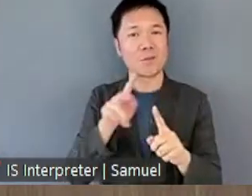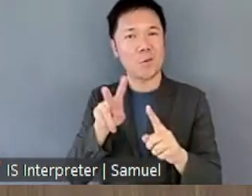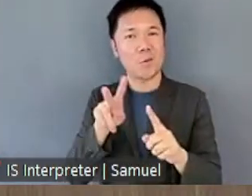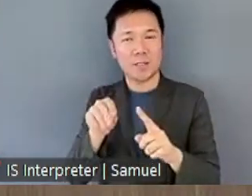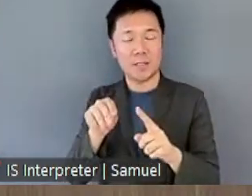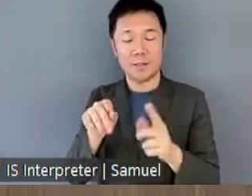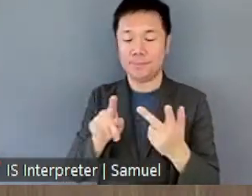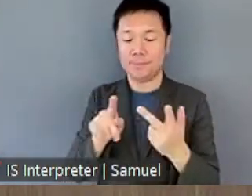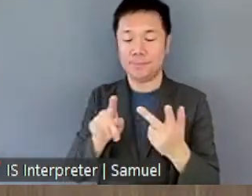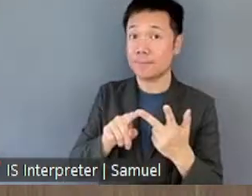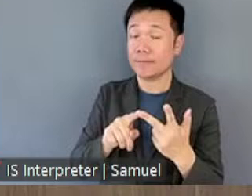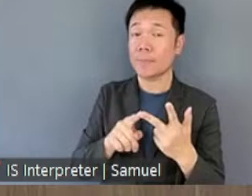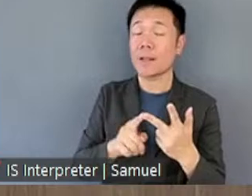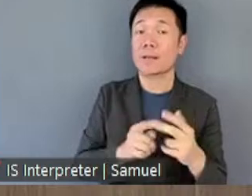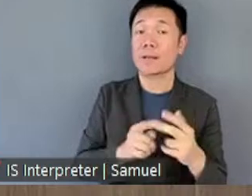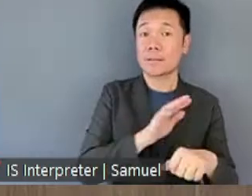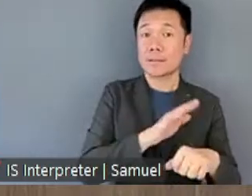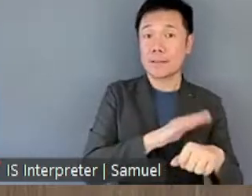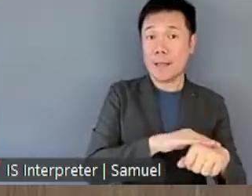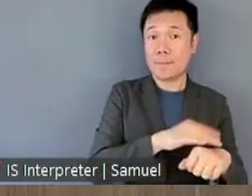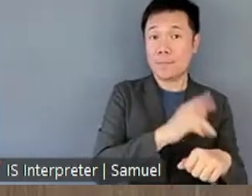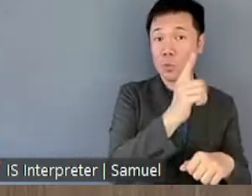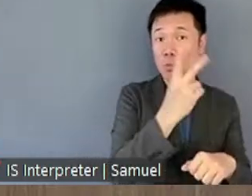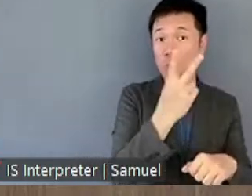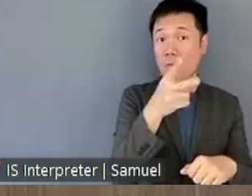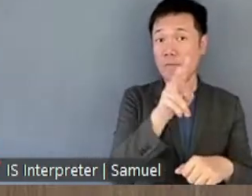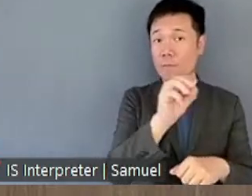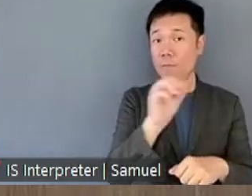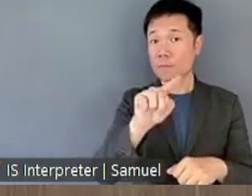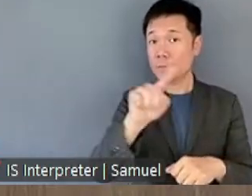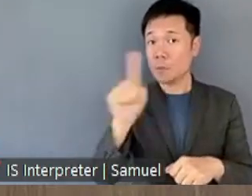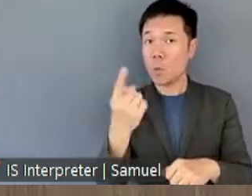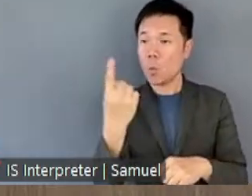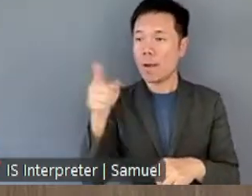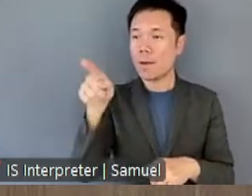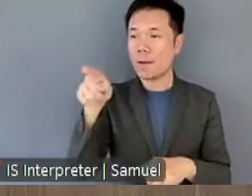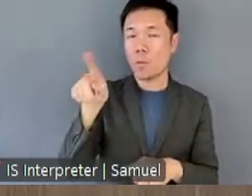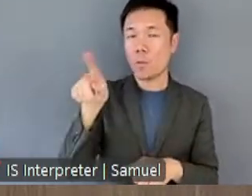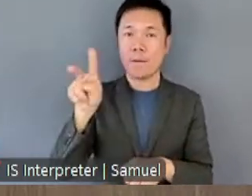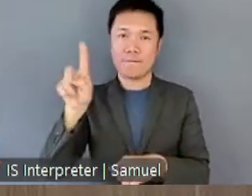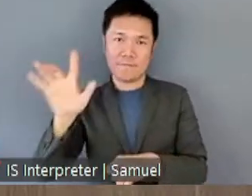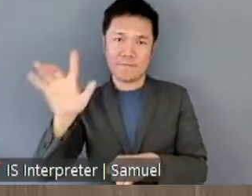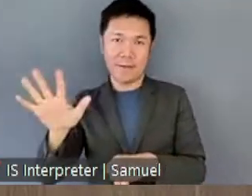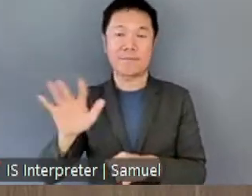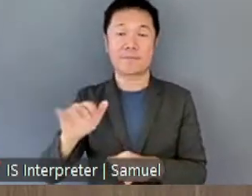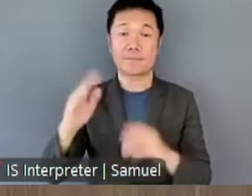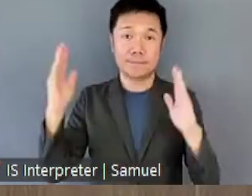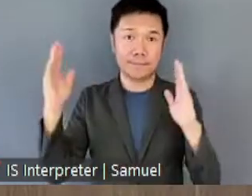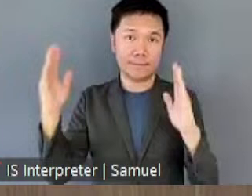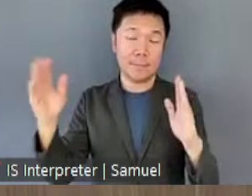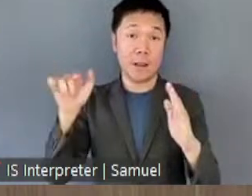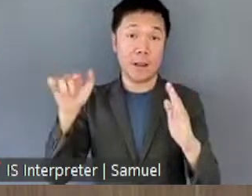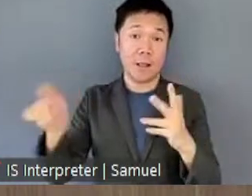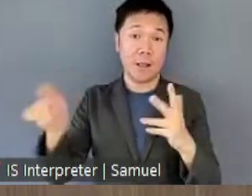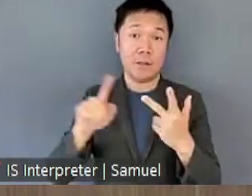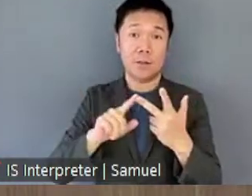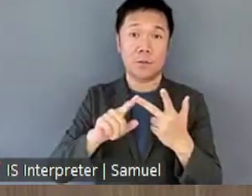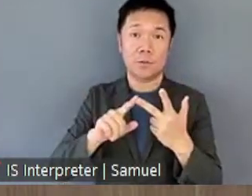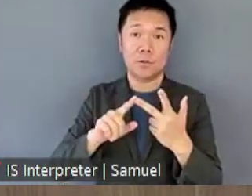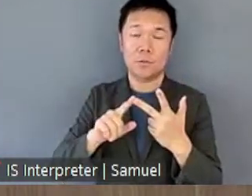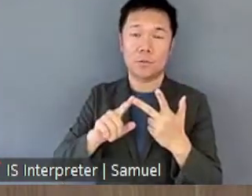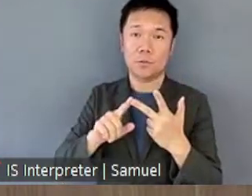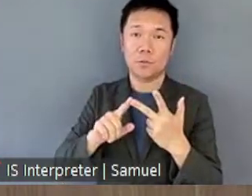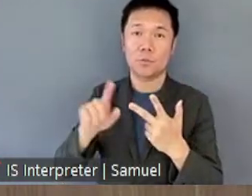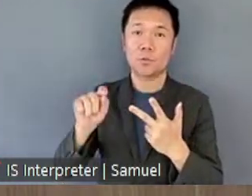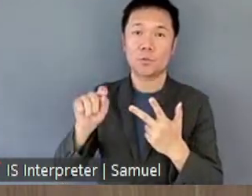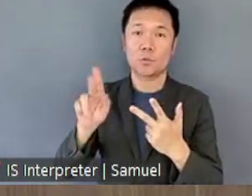takes place from noon to 1:15 p.m. today in the Turkestan